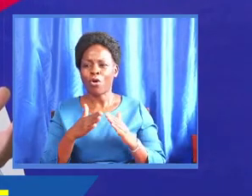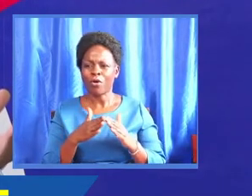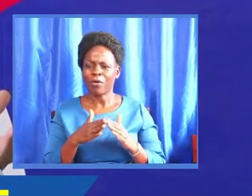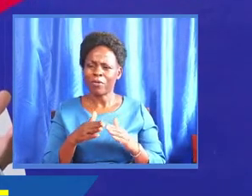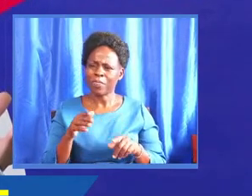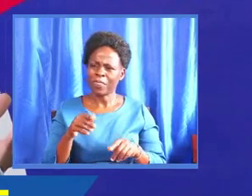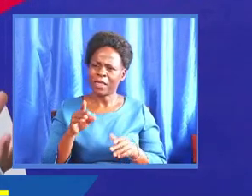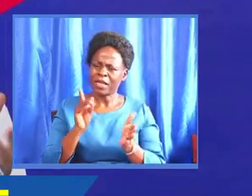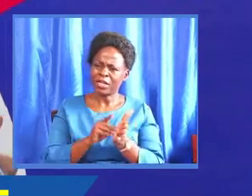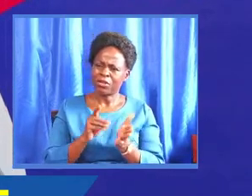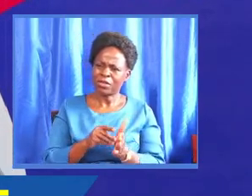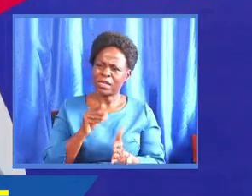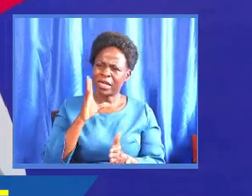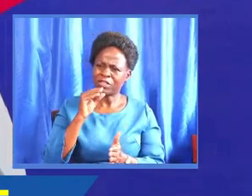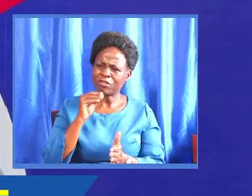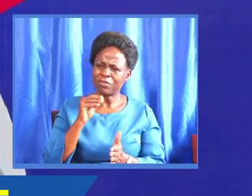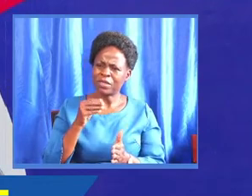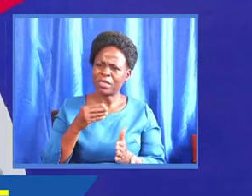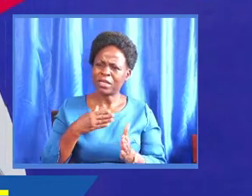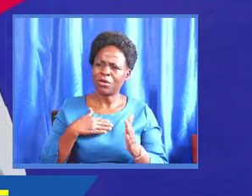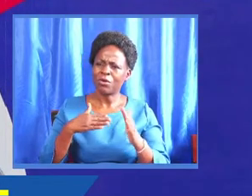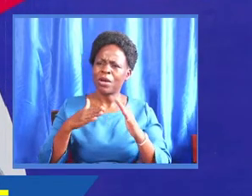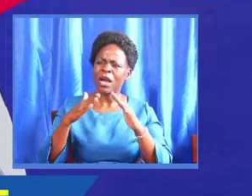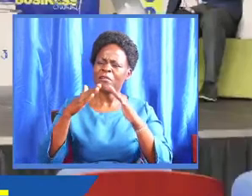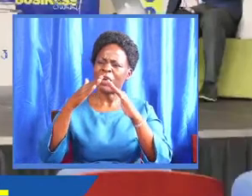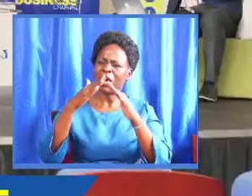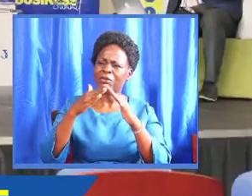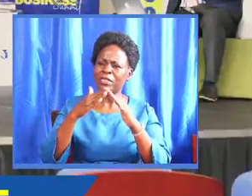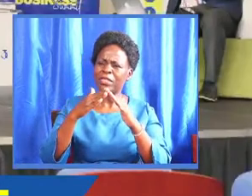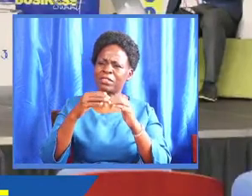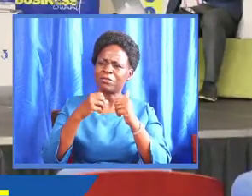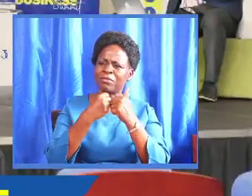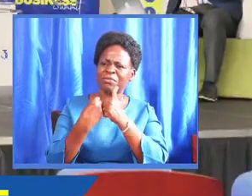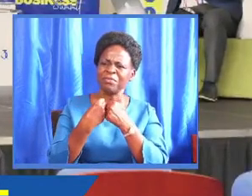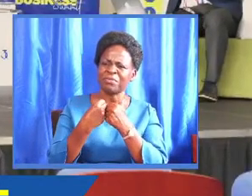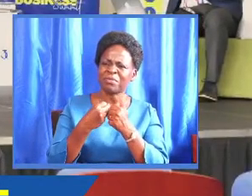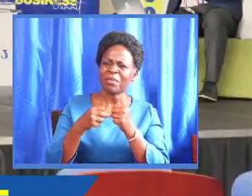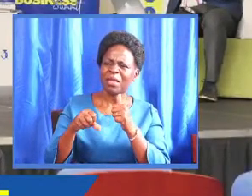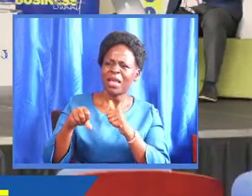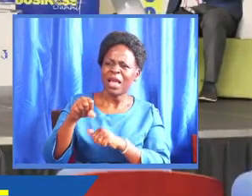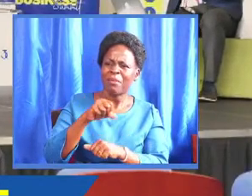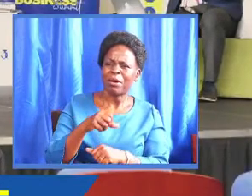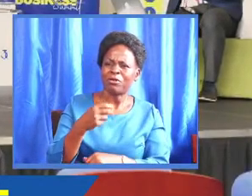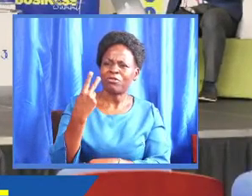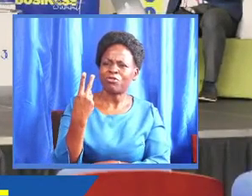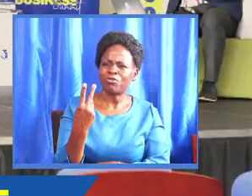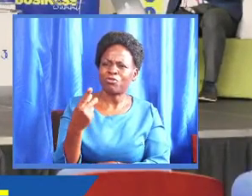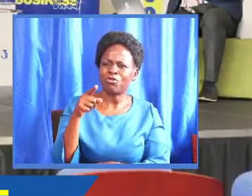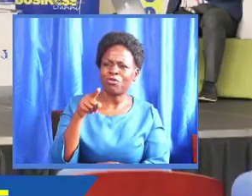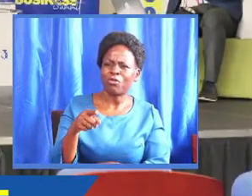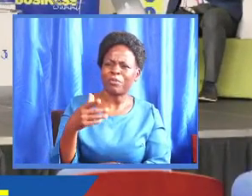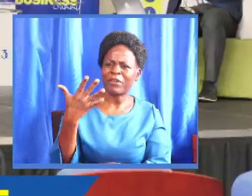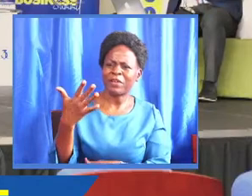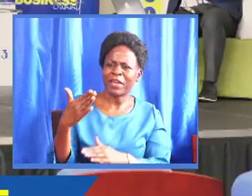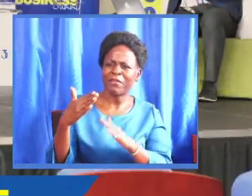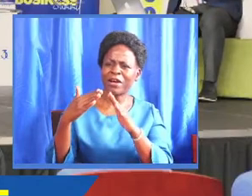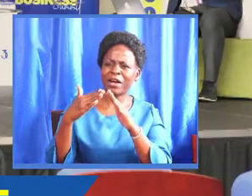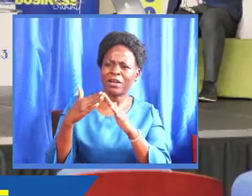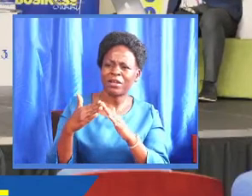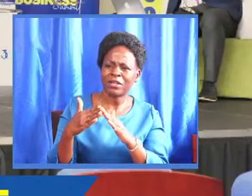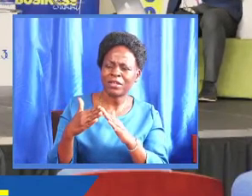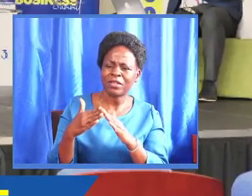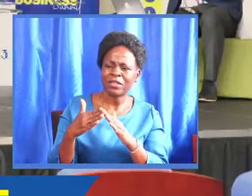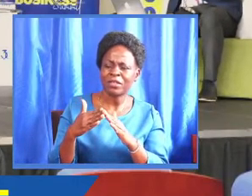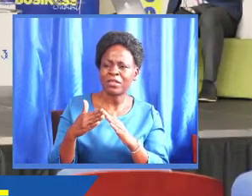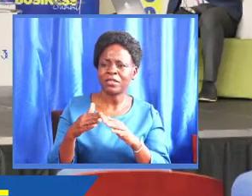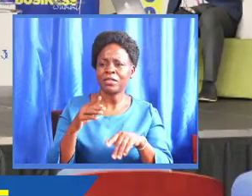speak, Doctor, we have a housing deficit of about approximately 2.5 million houses. Judy